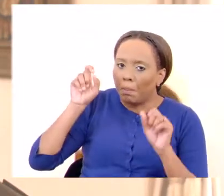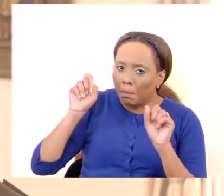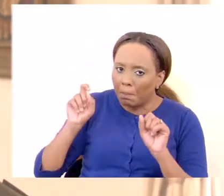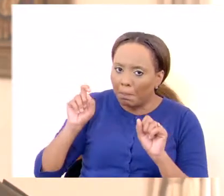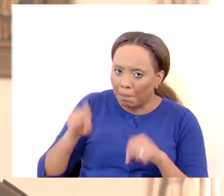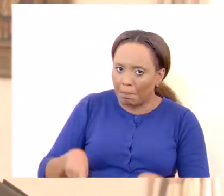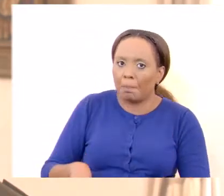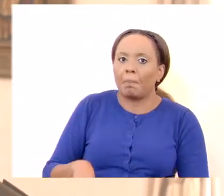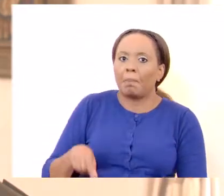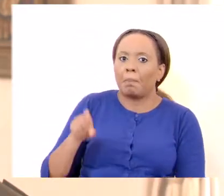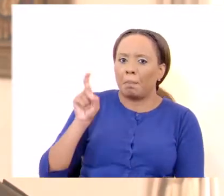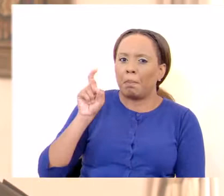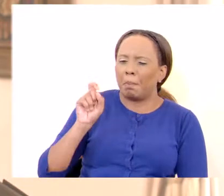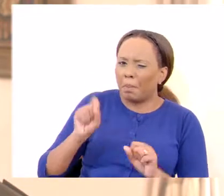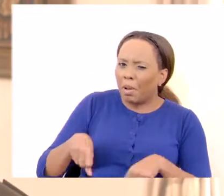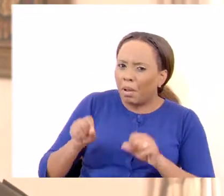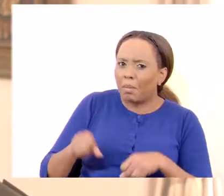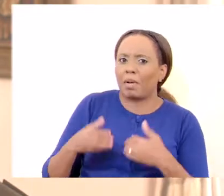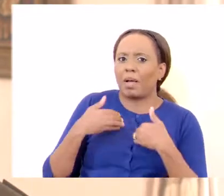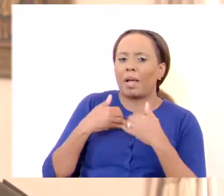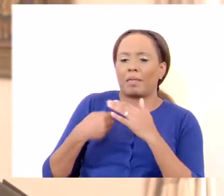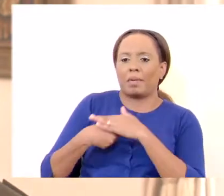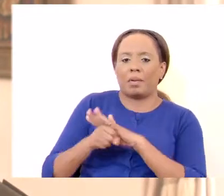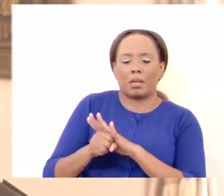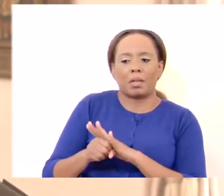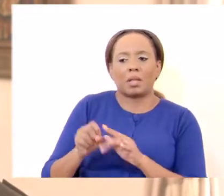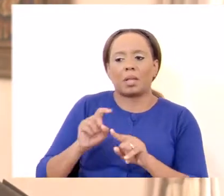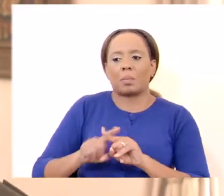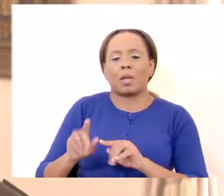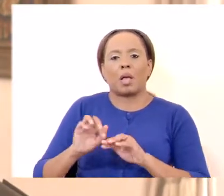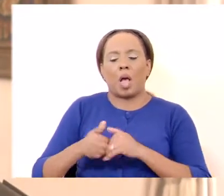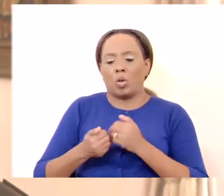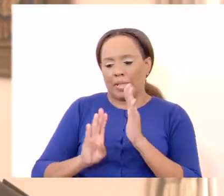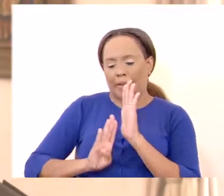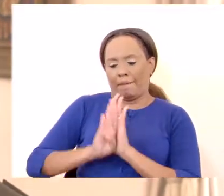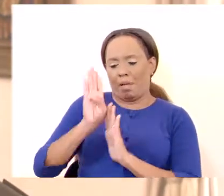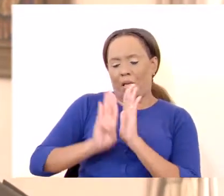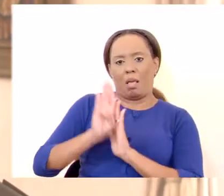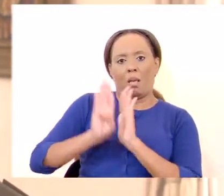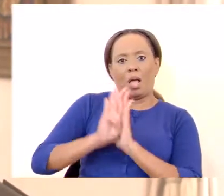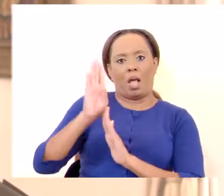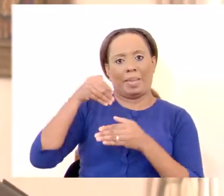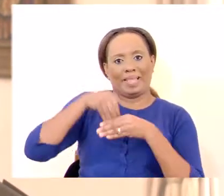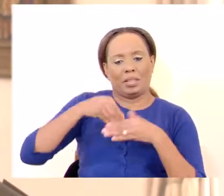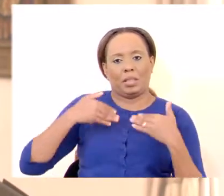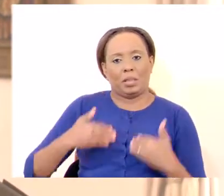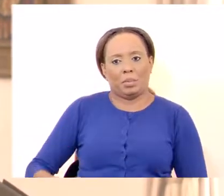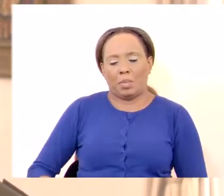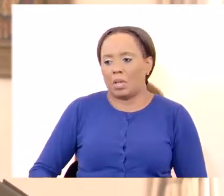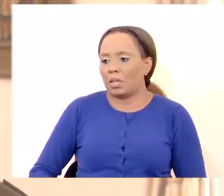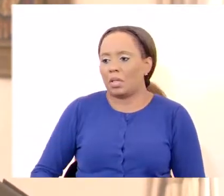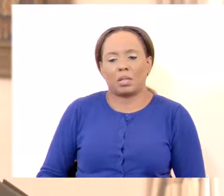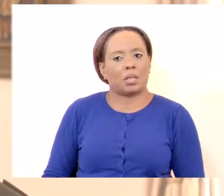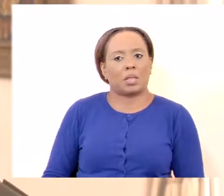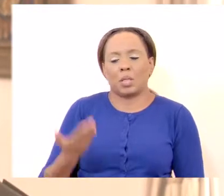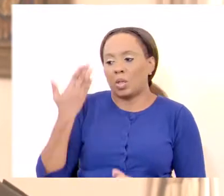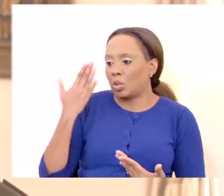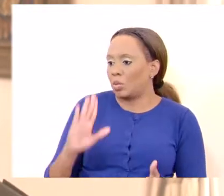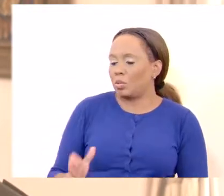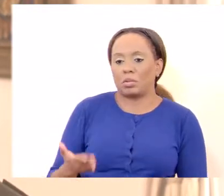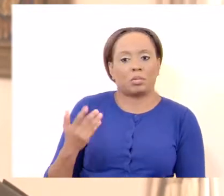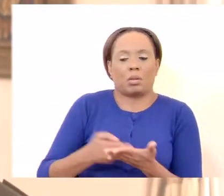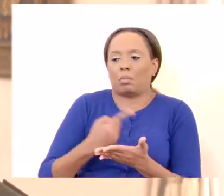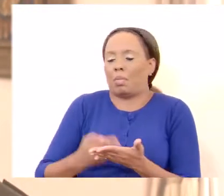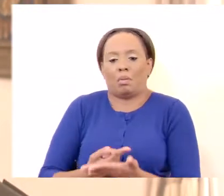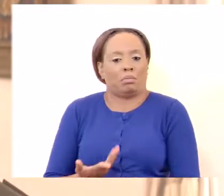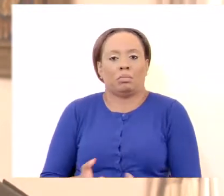that infection can be weeks to months prior to the onset of symptoms, usually in the order of